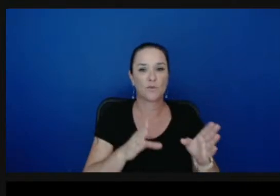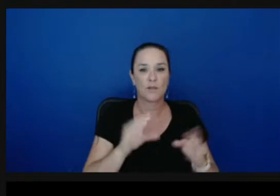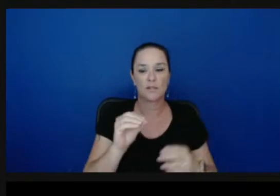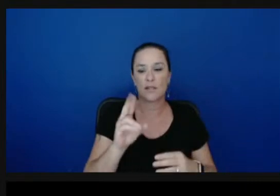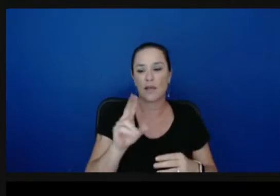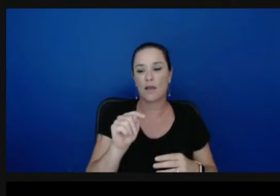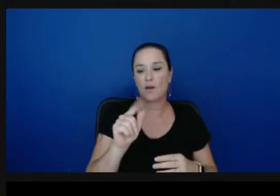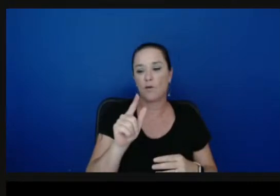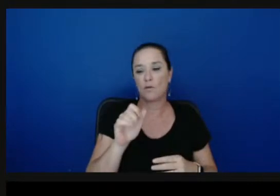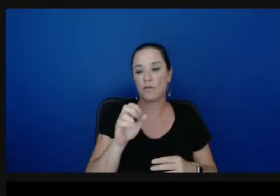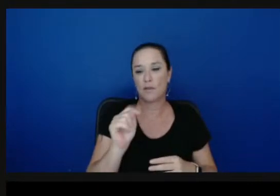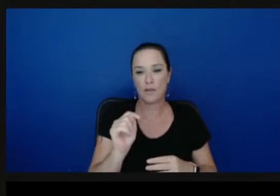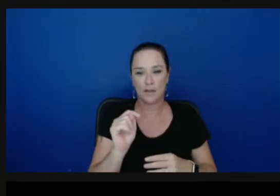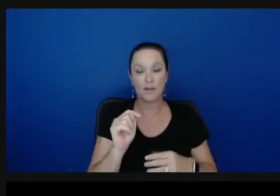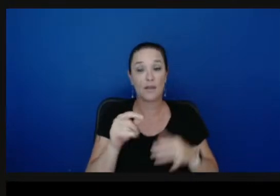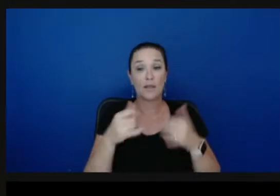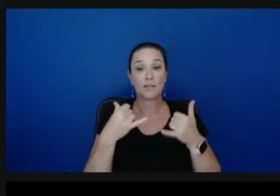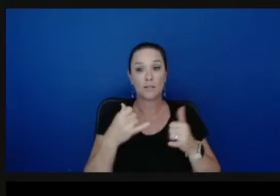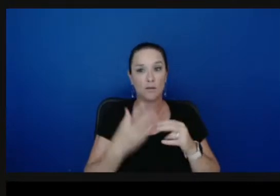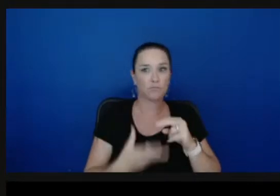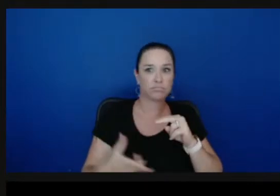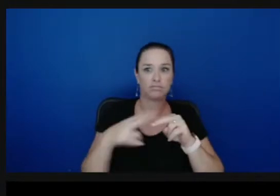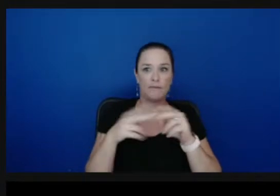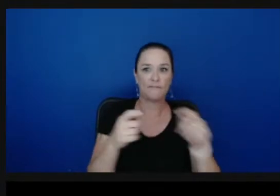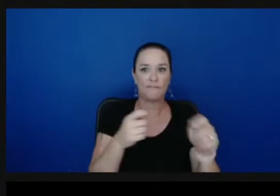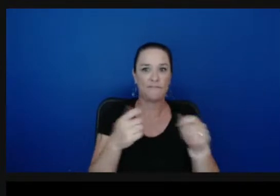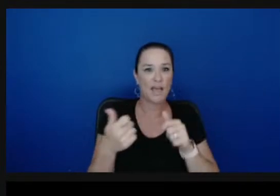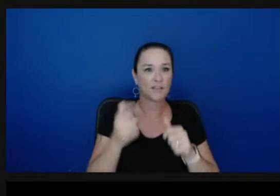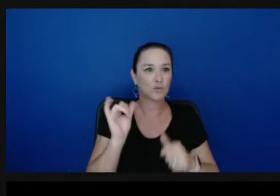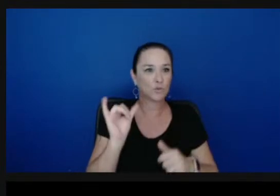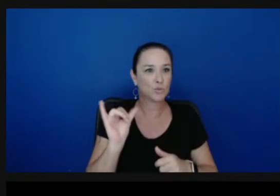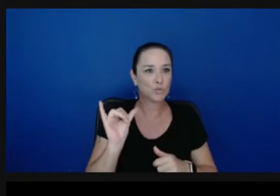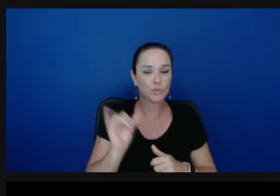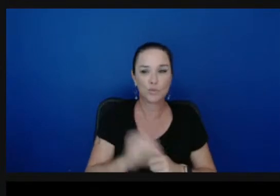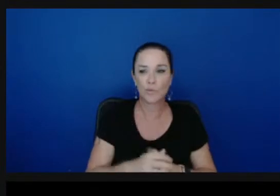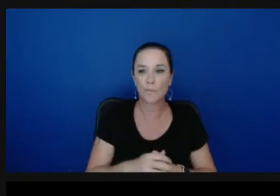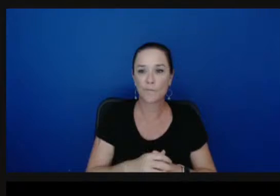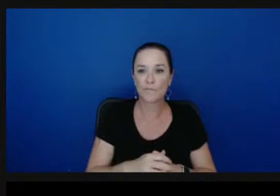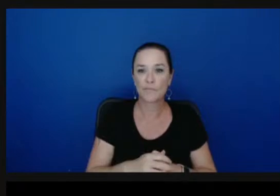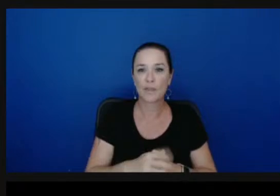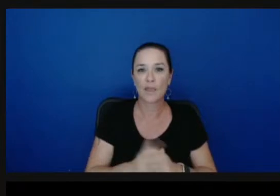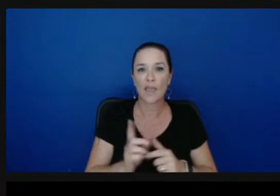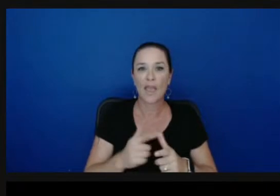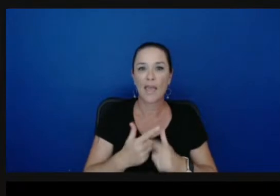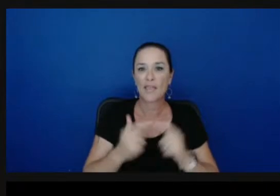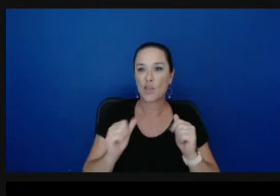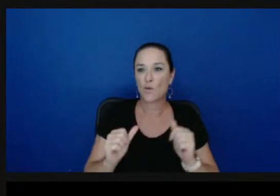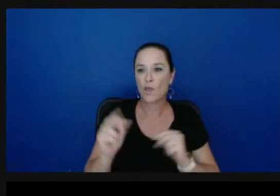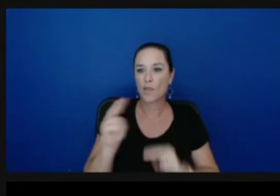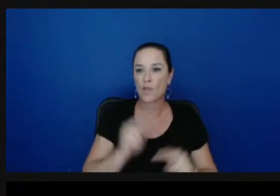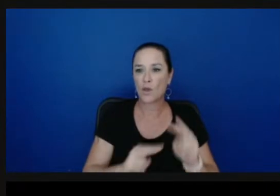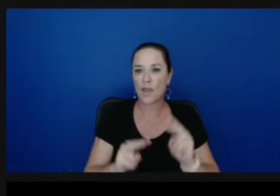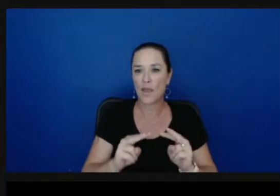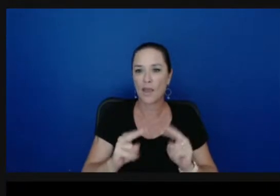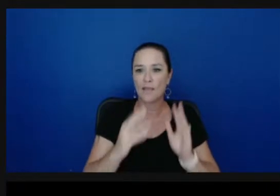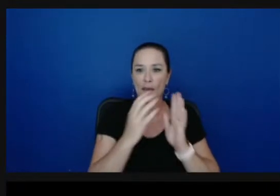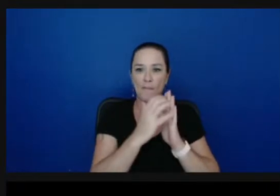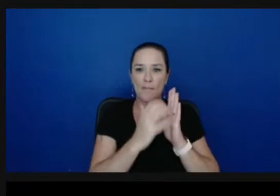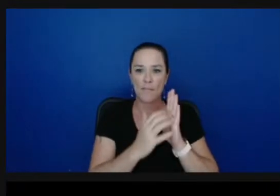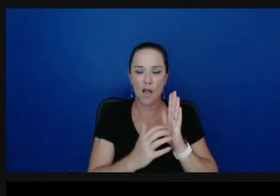which has also been rising quite rapidly here. And here's where you can look at something like, let's look at the plot. This is the